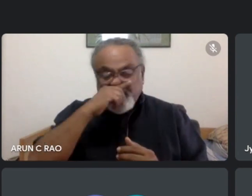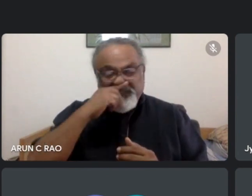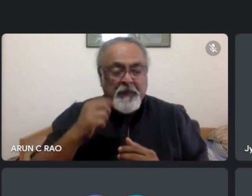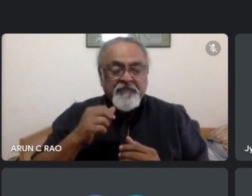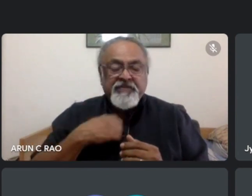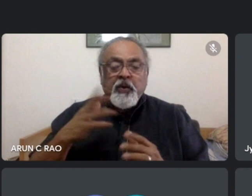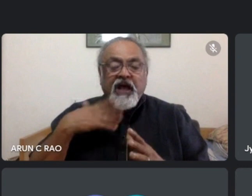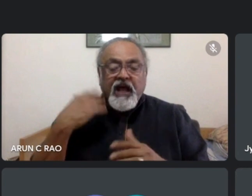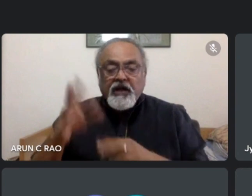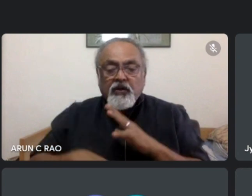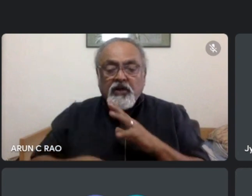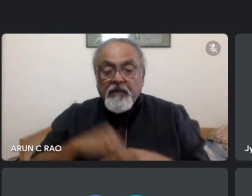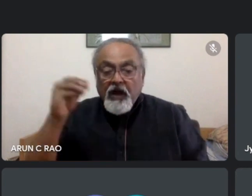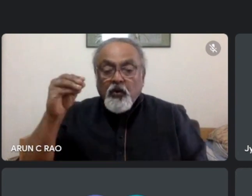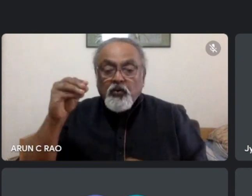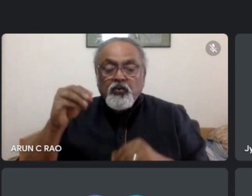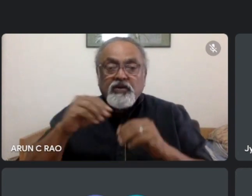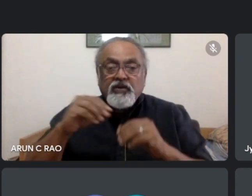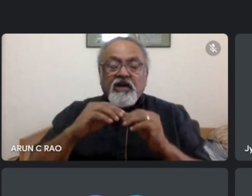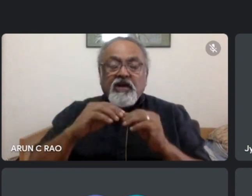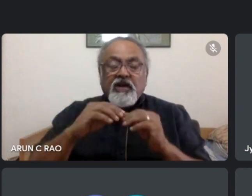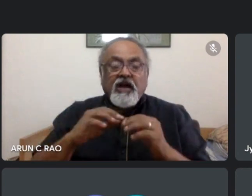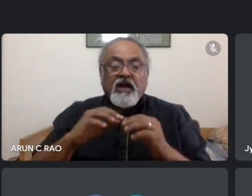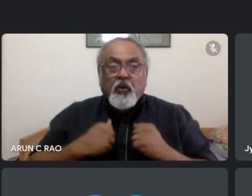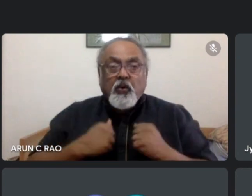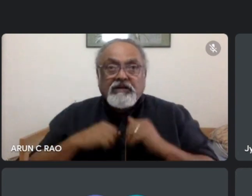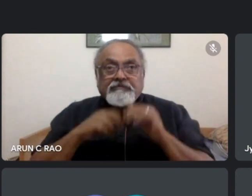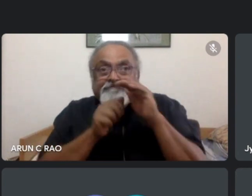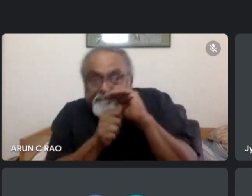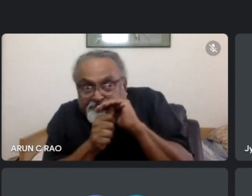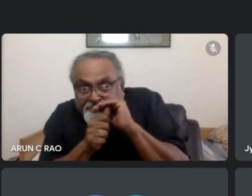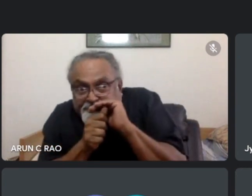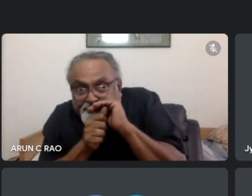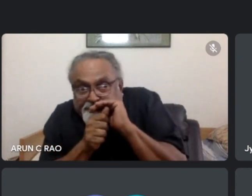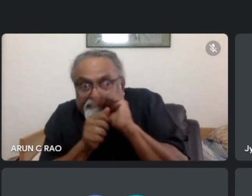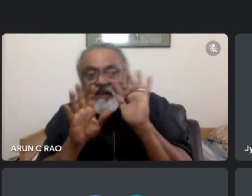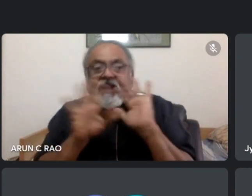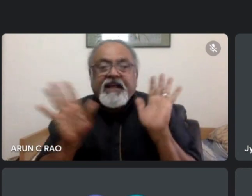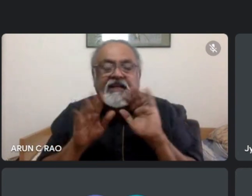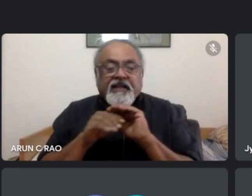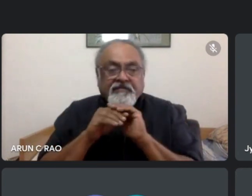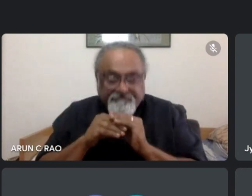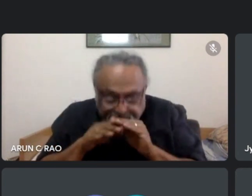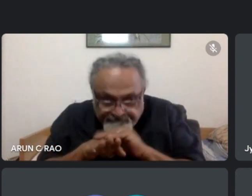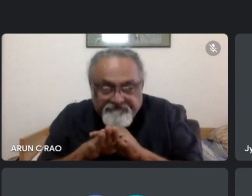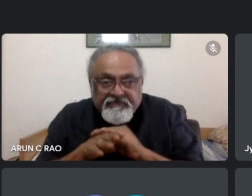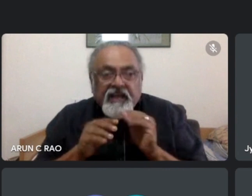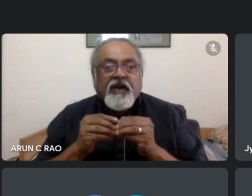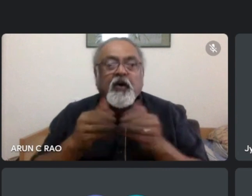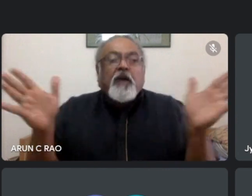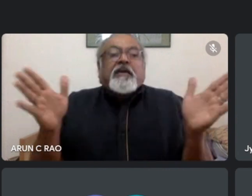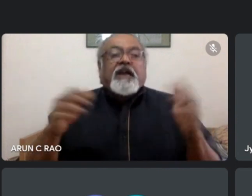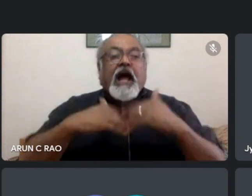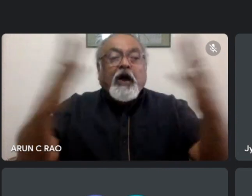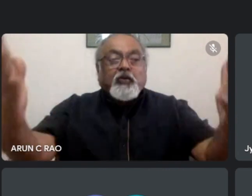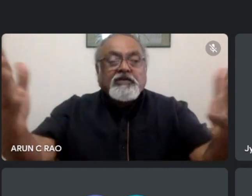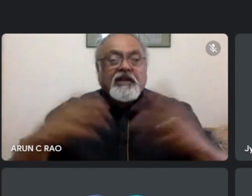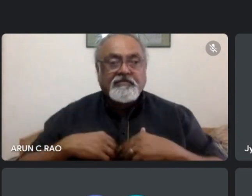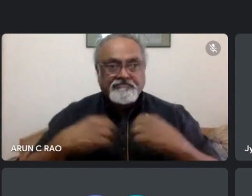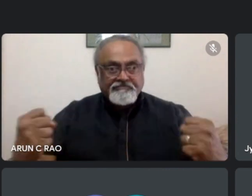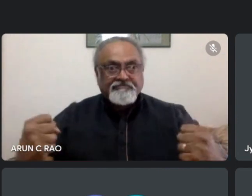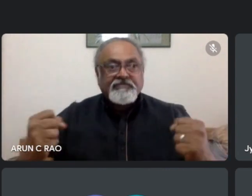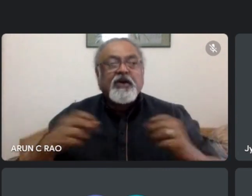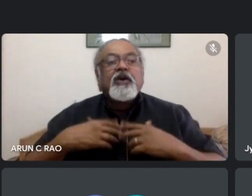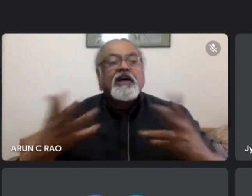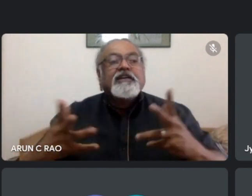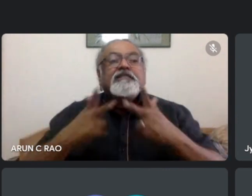shell. And um, like right now as well, I feel empowered. Like I know